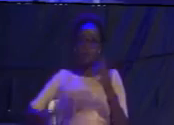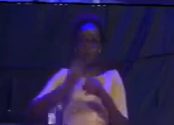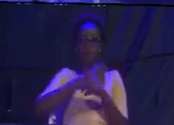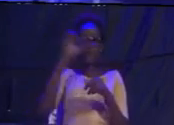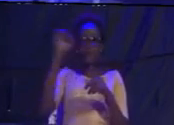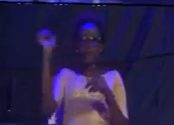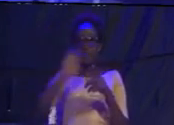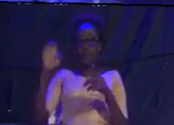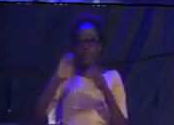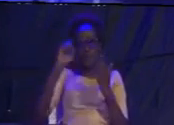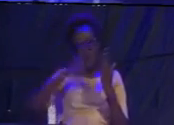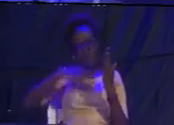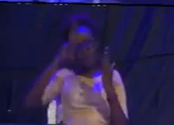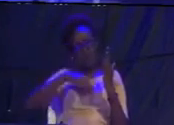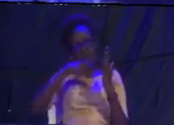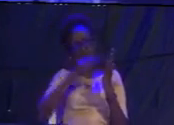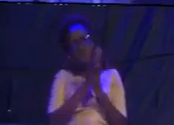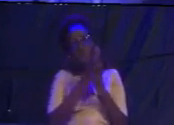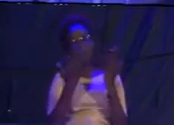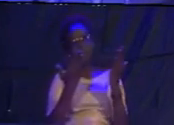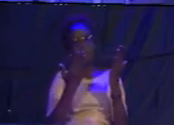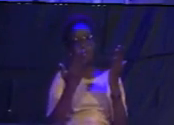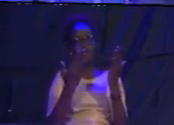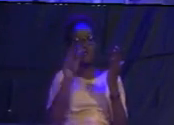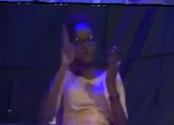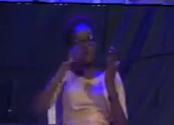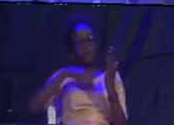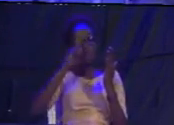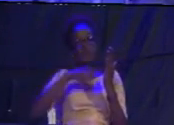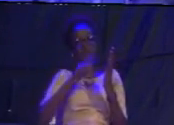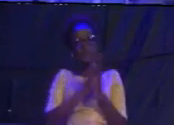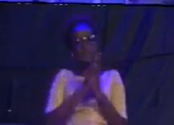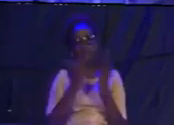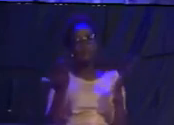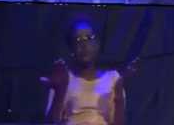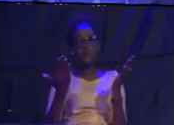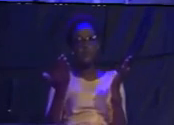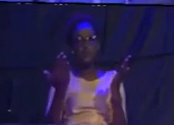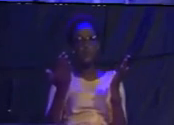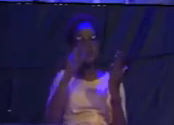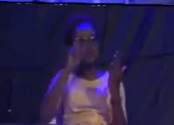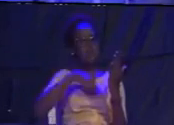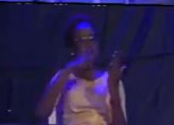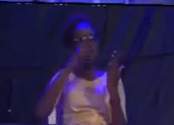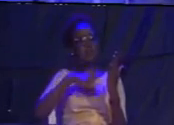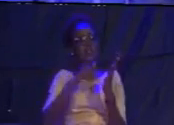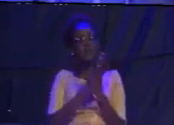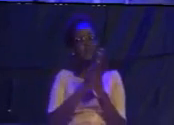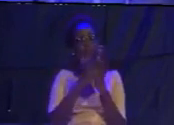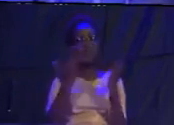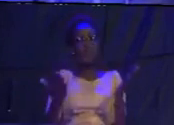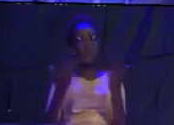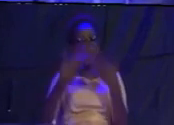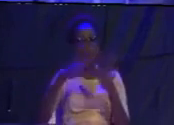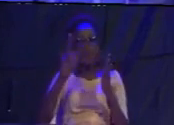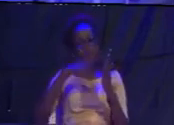The king of Europe called Charlemagne, a king in Europe called Charlemagne, took that book of Augustine and read that